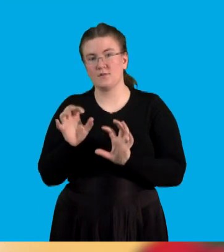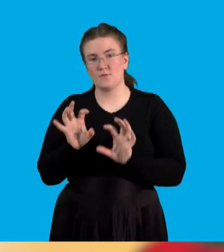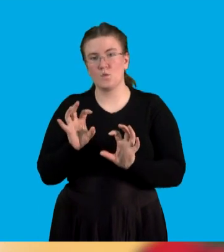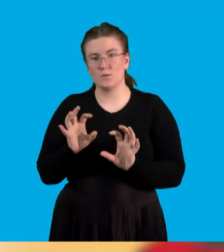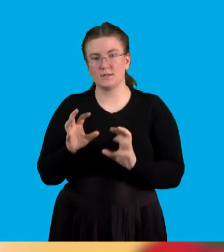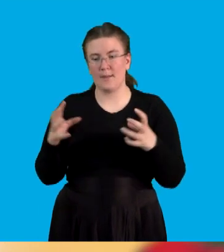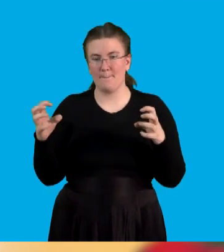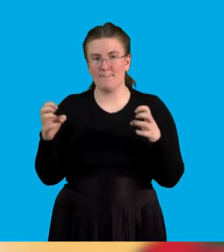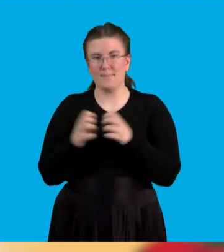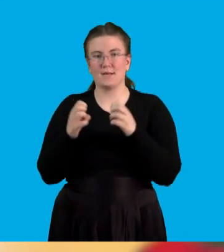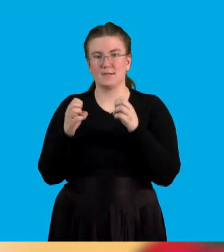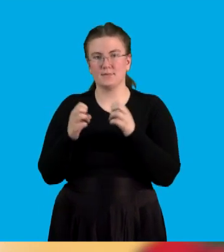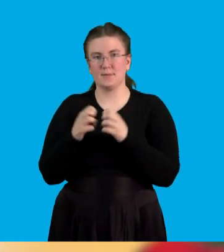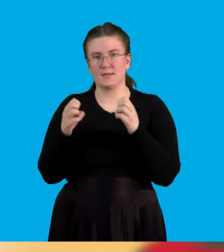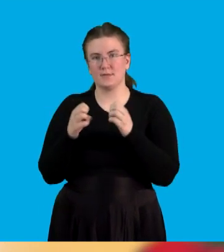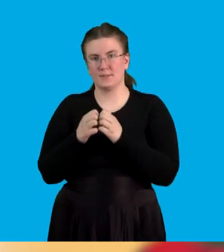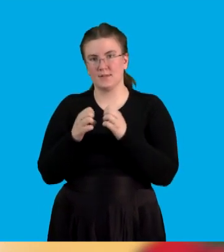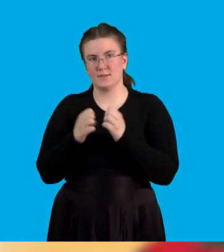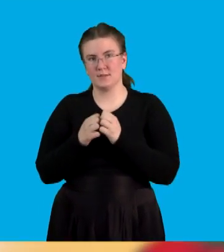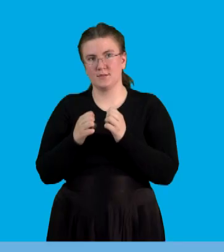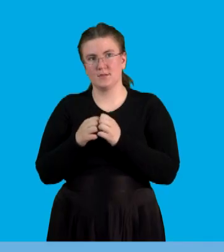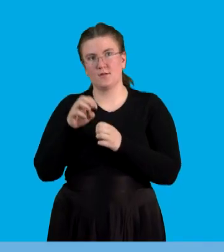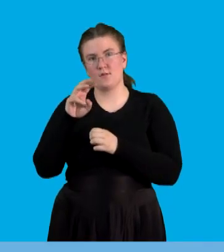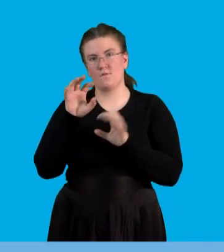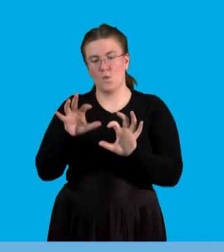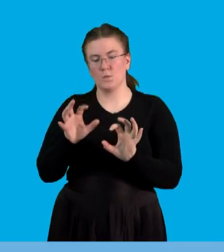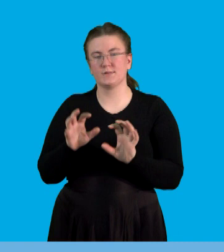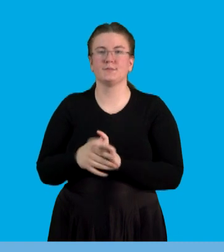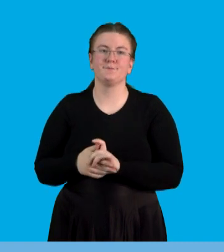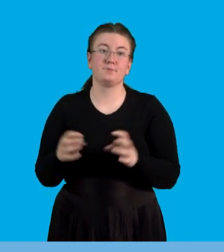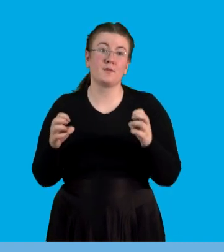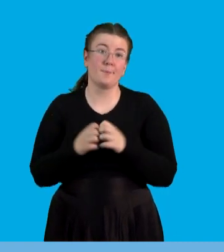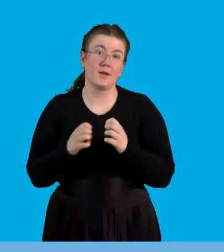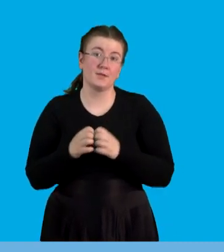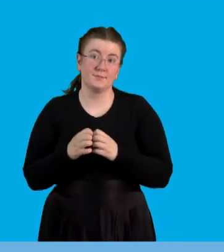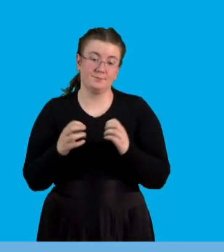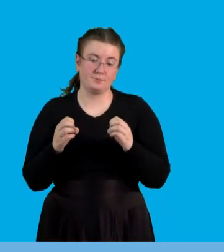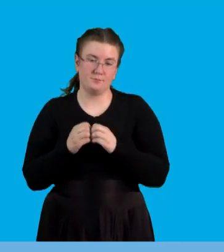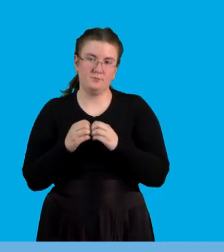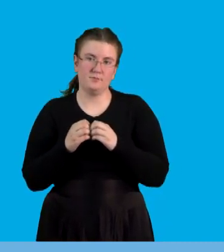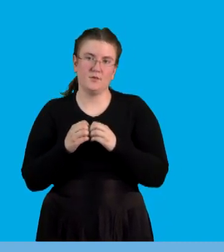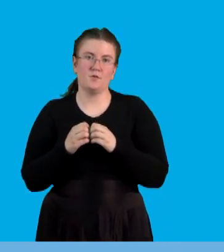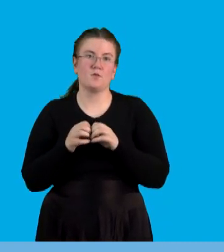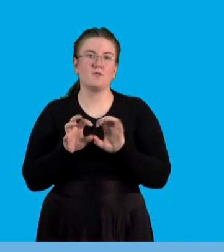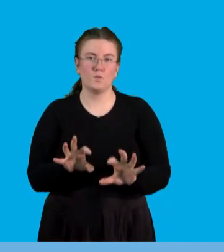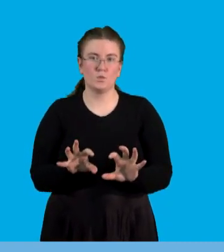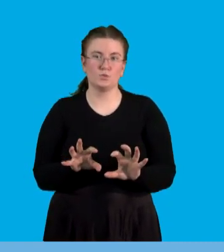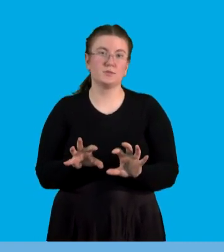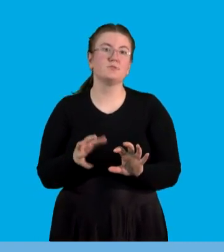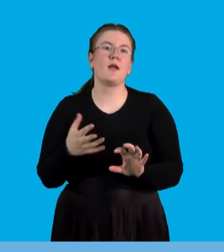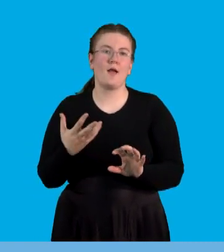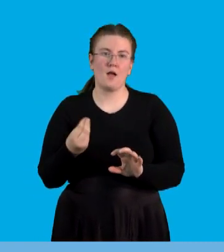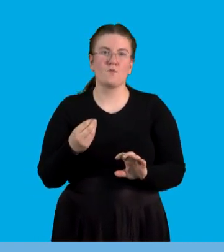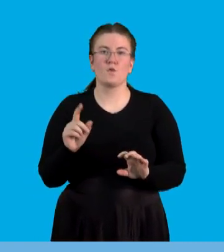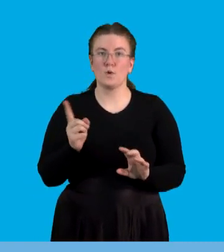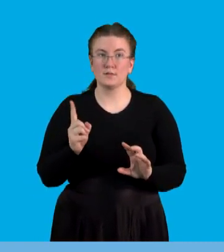the next force, being the magnetic force. We need to know that around all magnets, there is something called